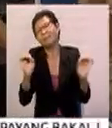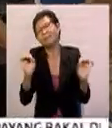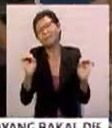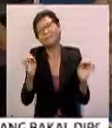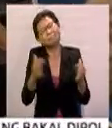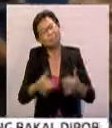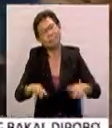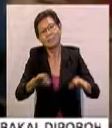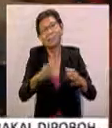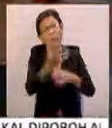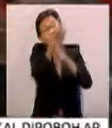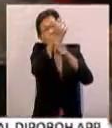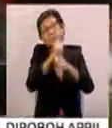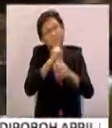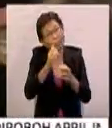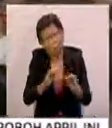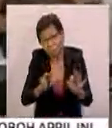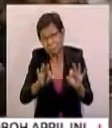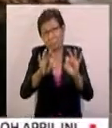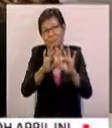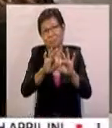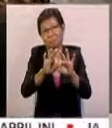besar.